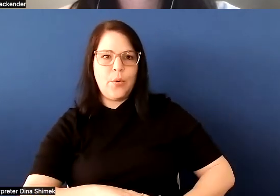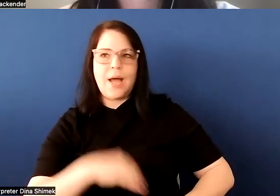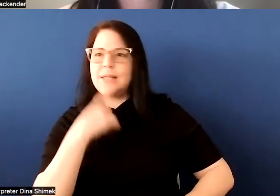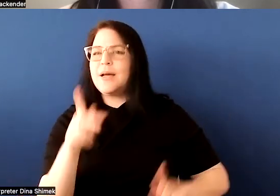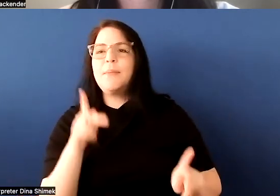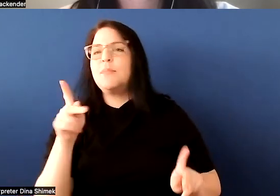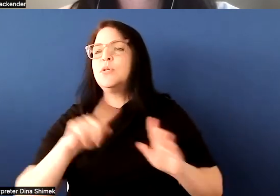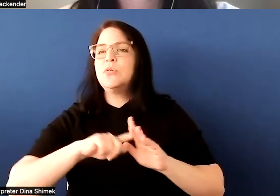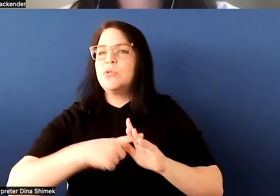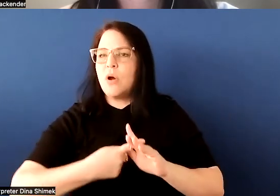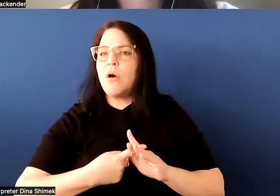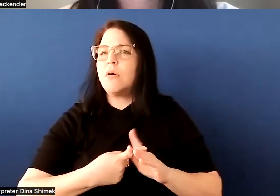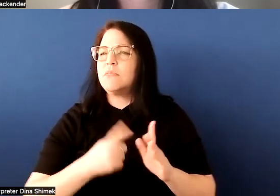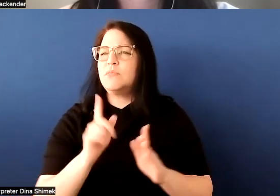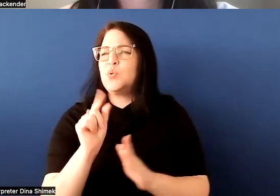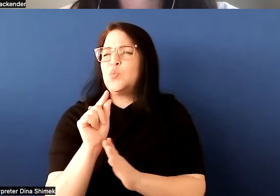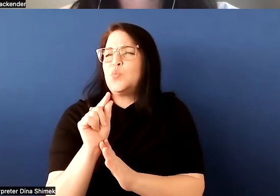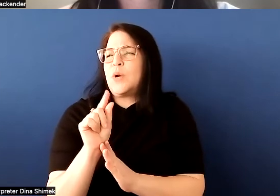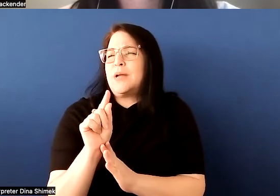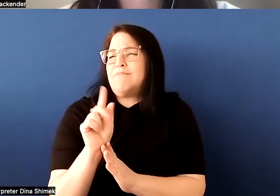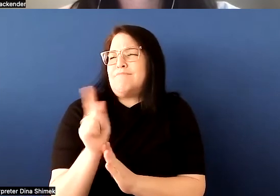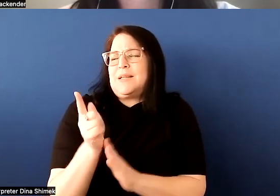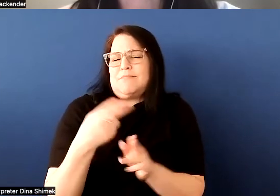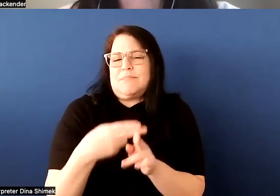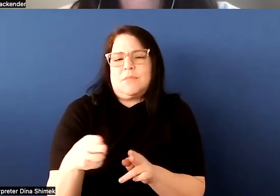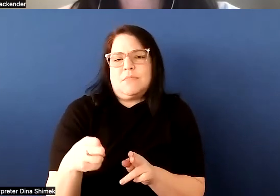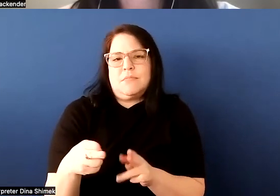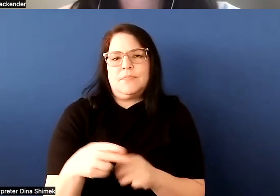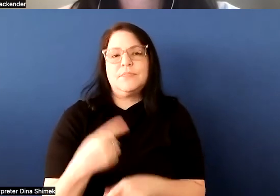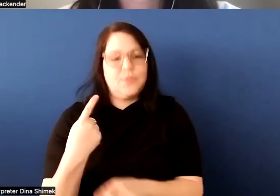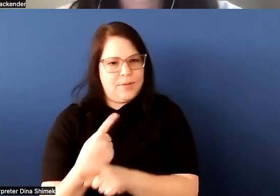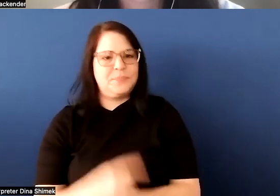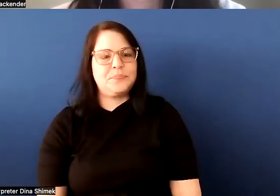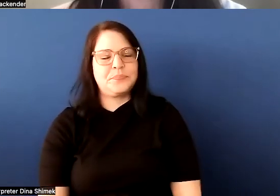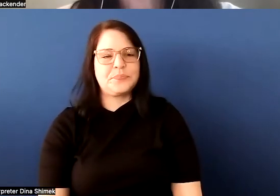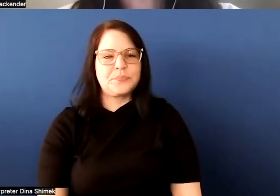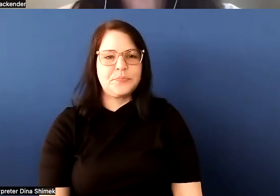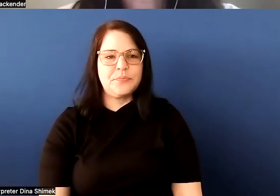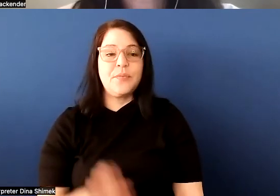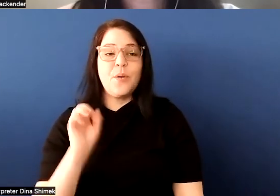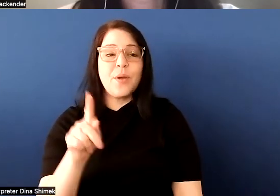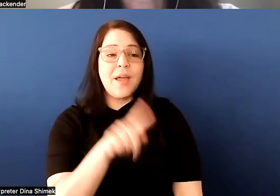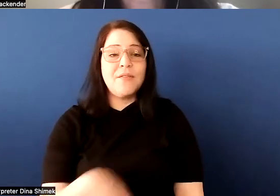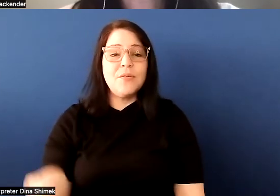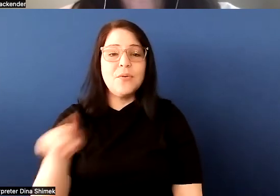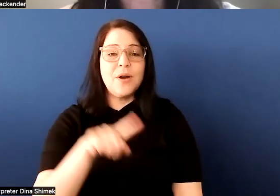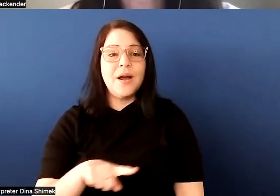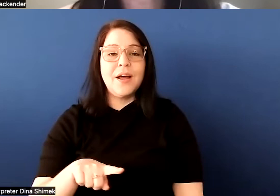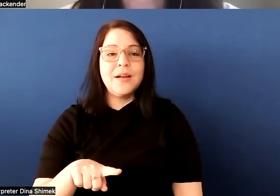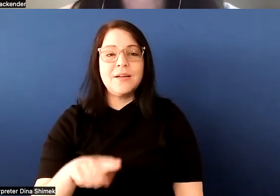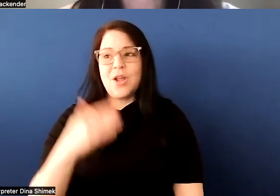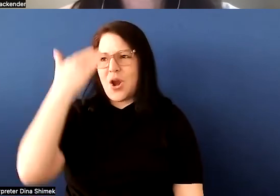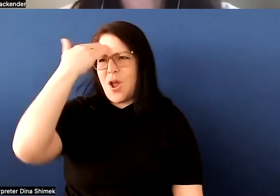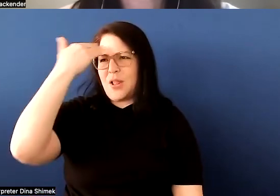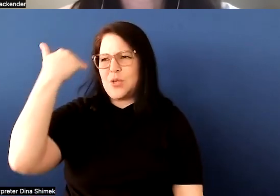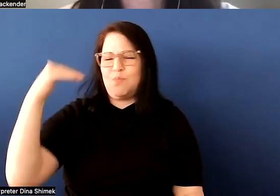just taking the 15, 20 minutes and getting it done. That's right. Okay, everyone, knowledge is power,